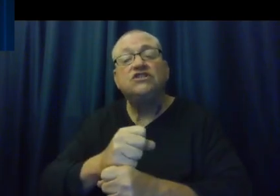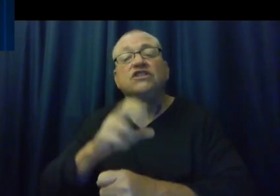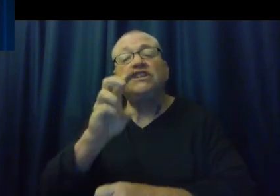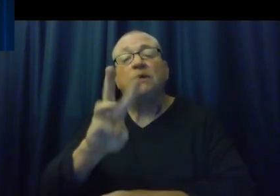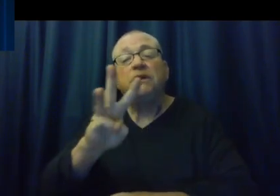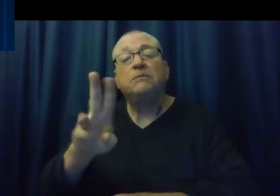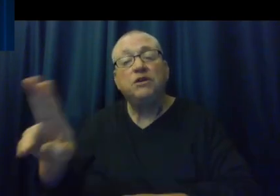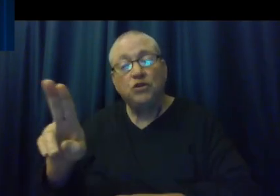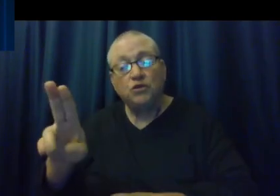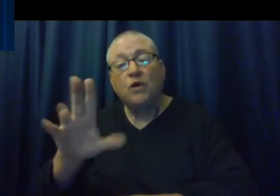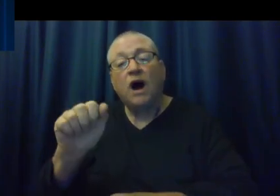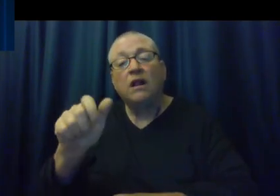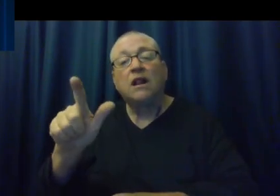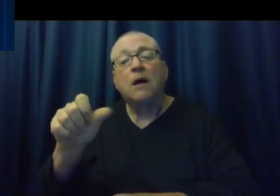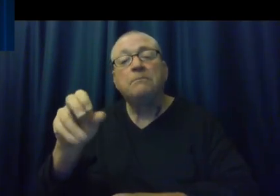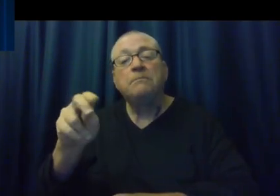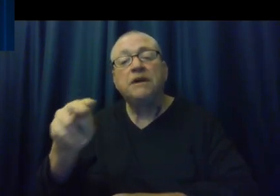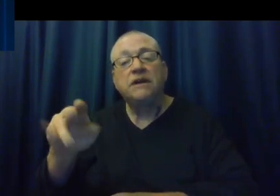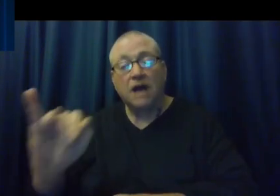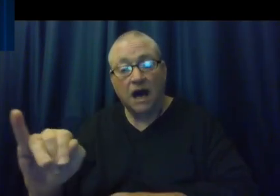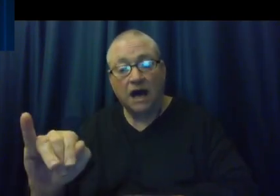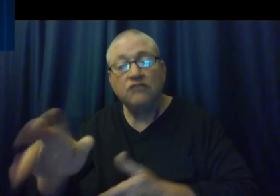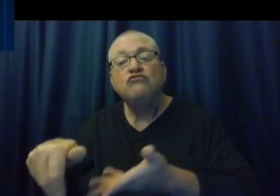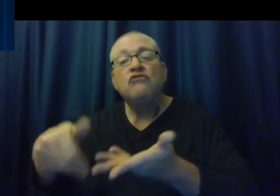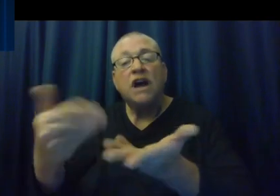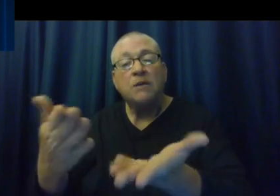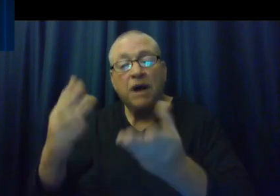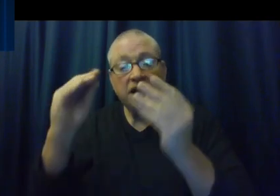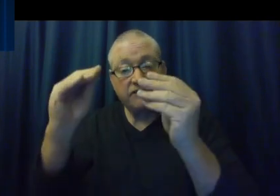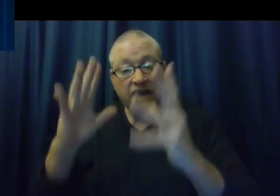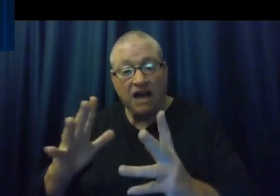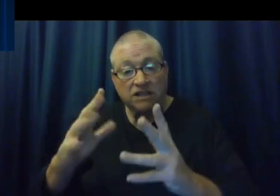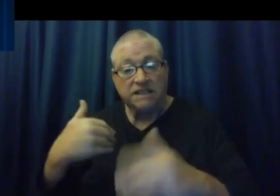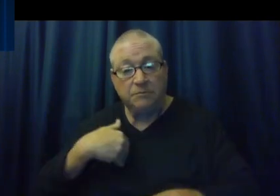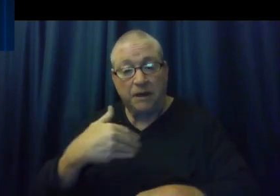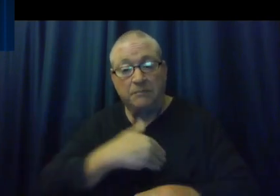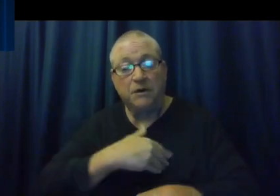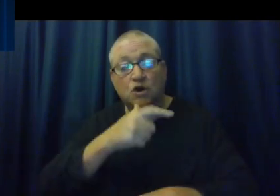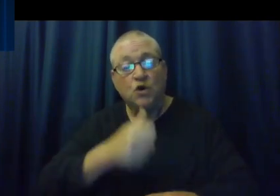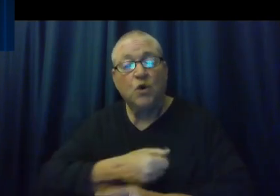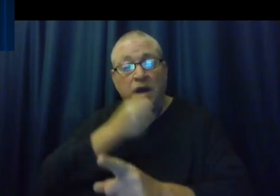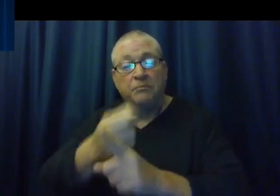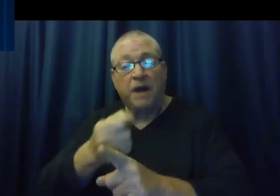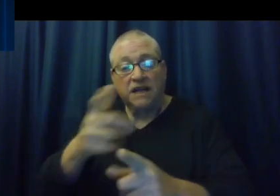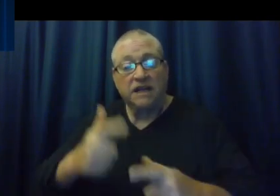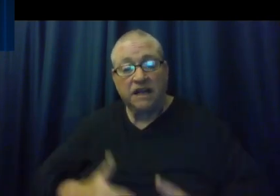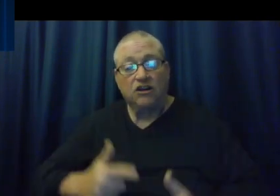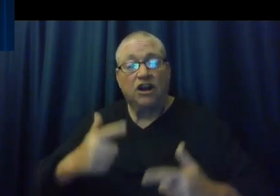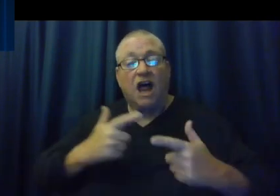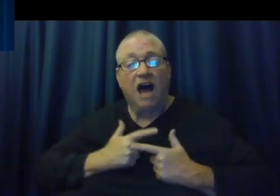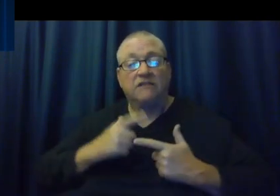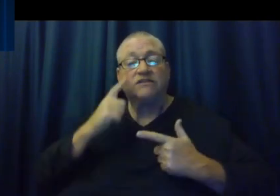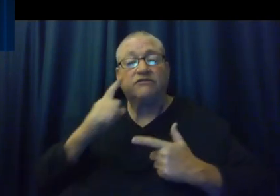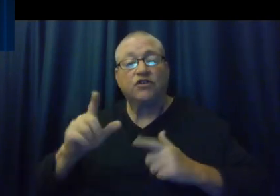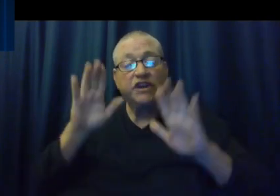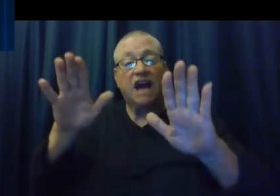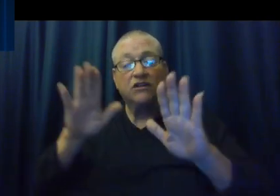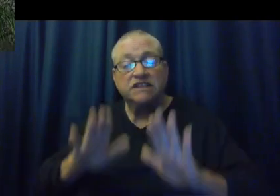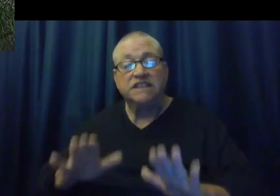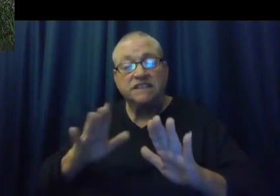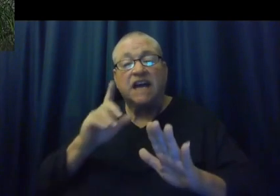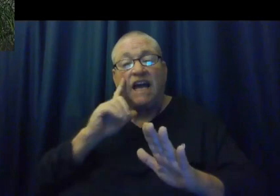WWU alumni nominate a faculty member who made an impact on their life as a student for the Outstanding Faculty Mentor